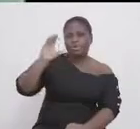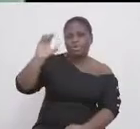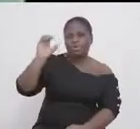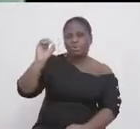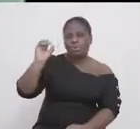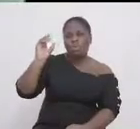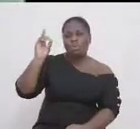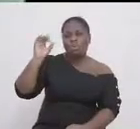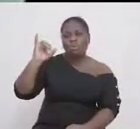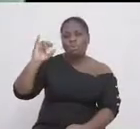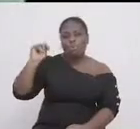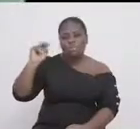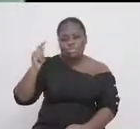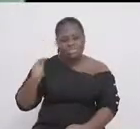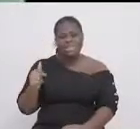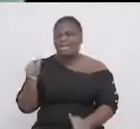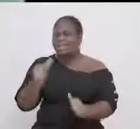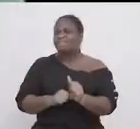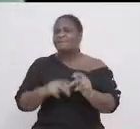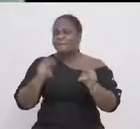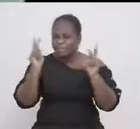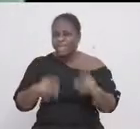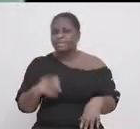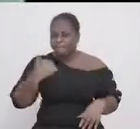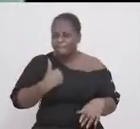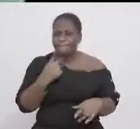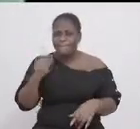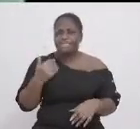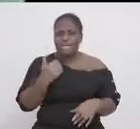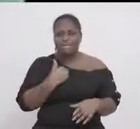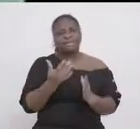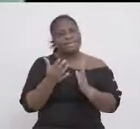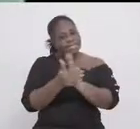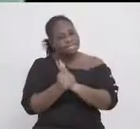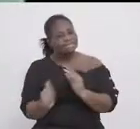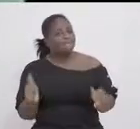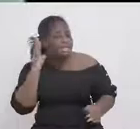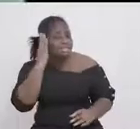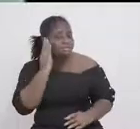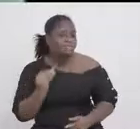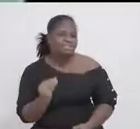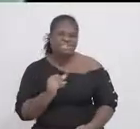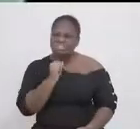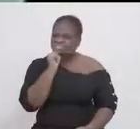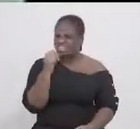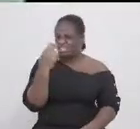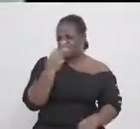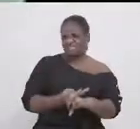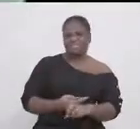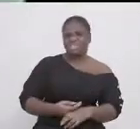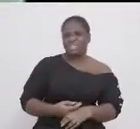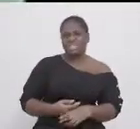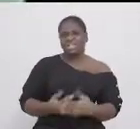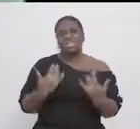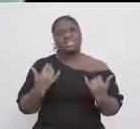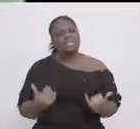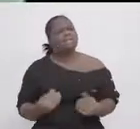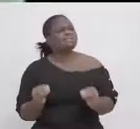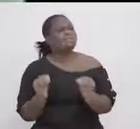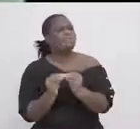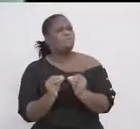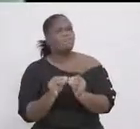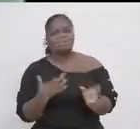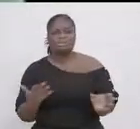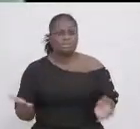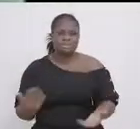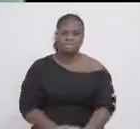everyone. Everybody should at least have an experience. Mm. And now it's not even as difficult as it is. Now there is drag and drop, like what the kids